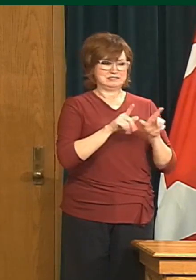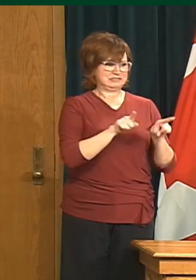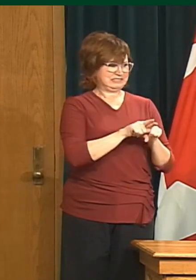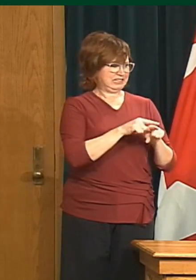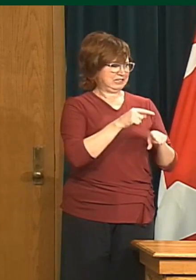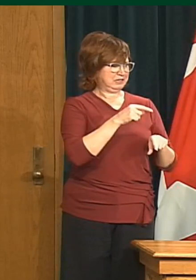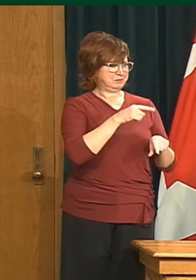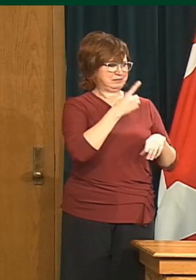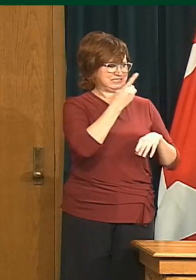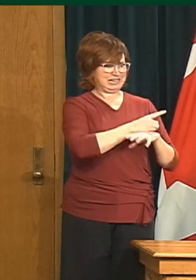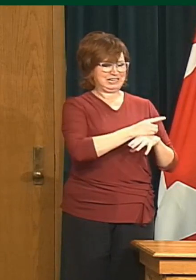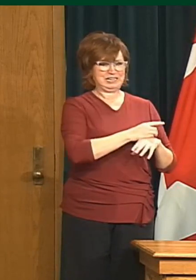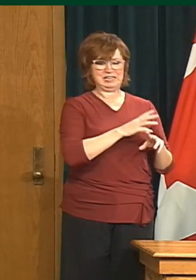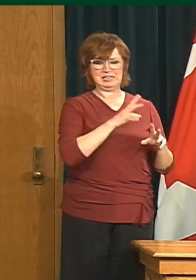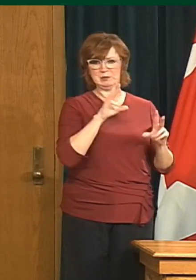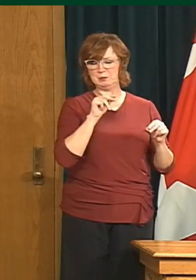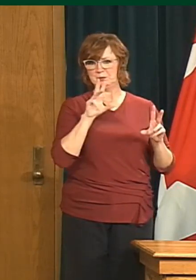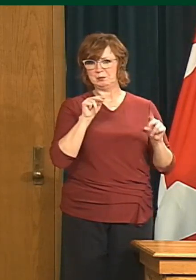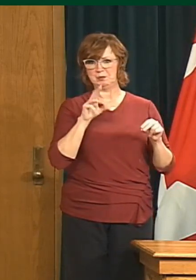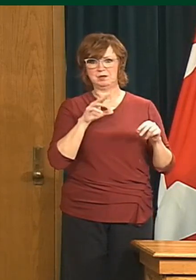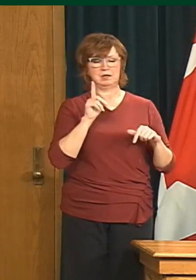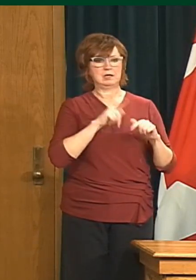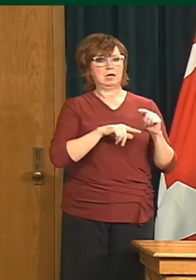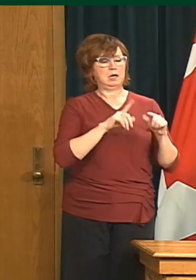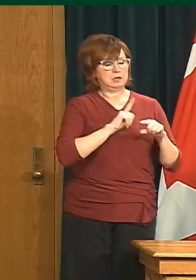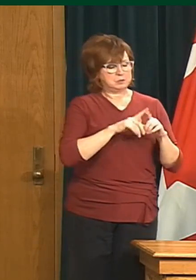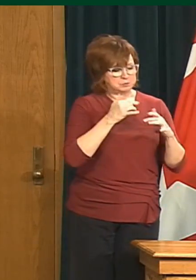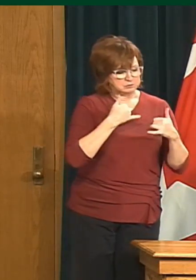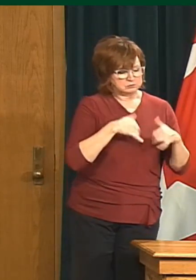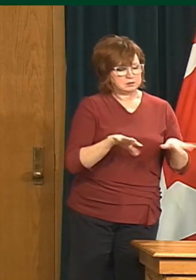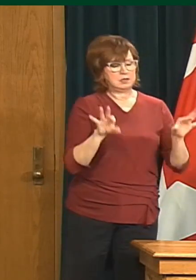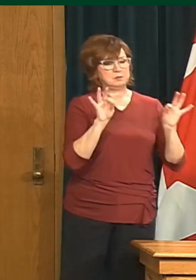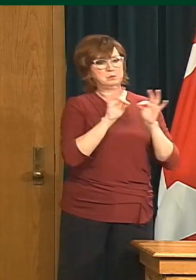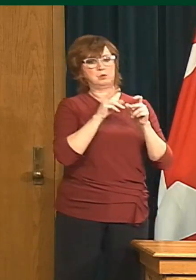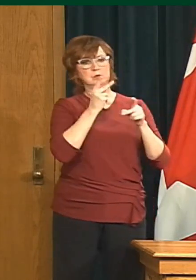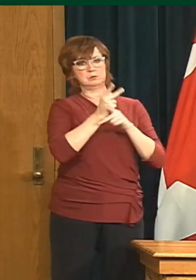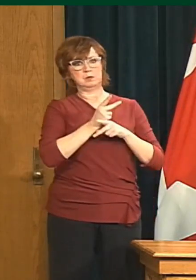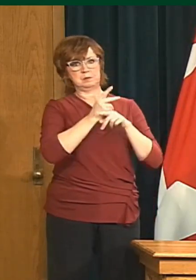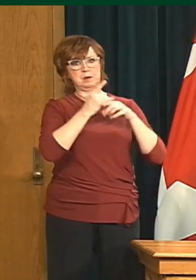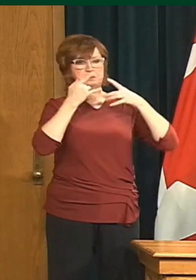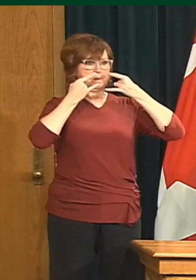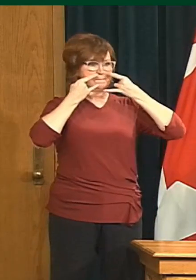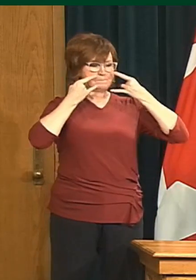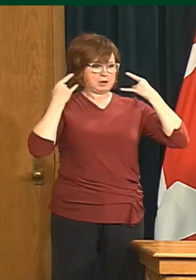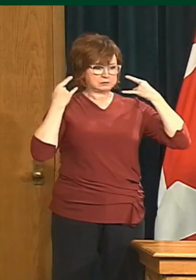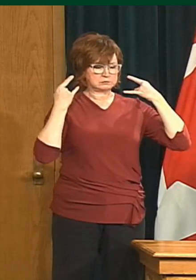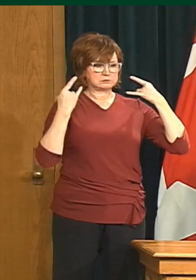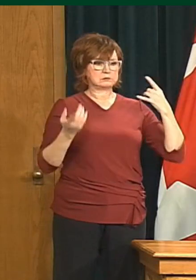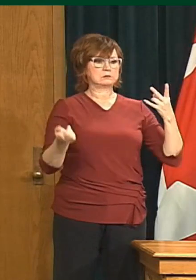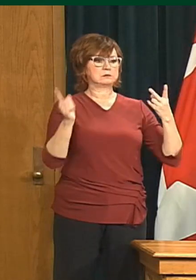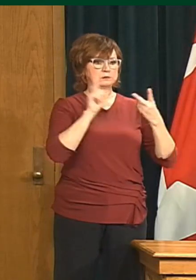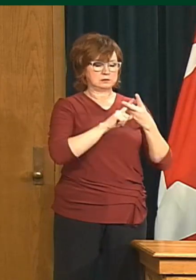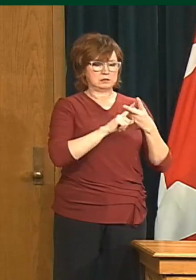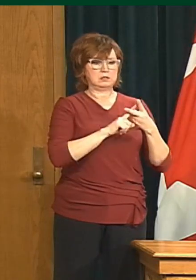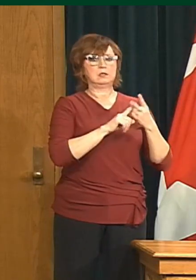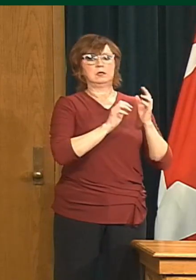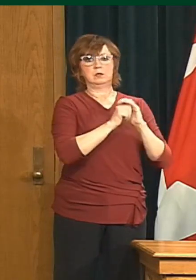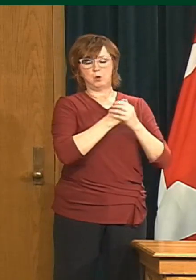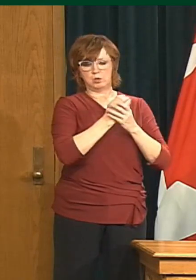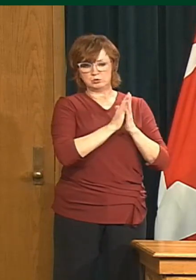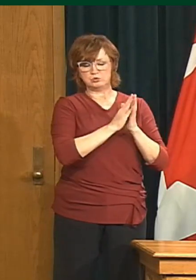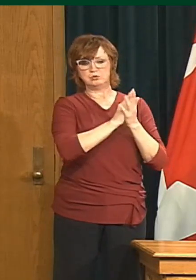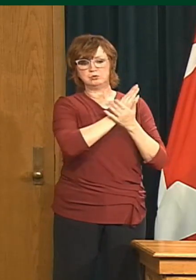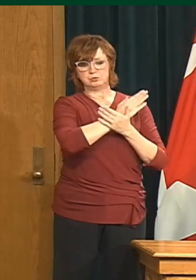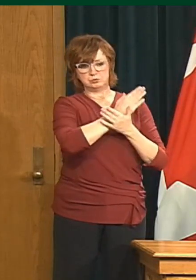isolate. And then the additional precaution of mask use while providing close care within 2 meters is an